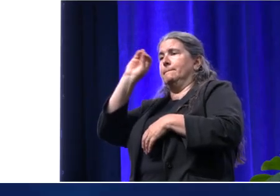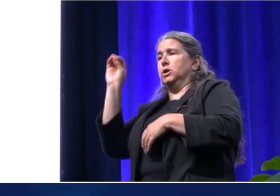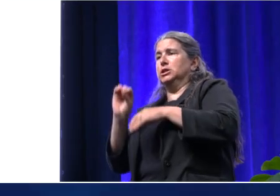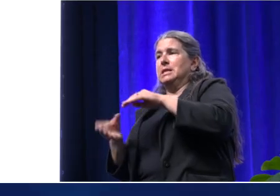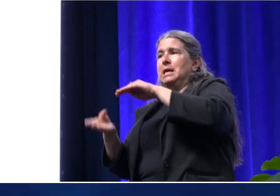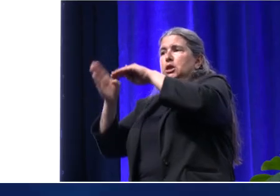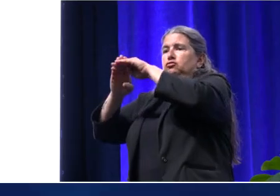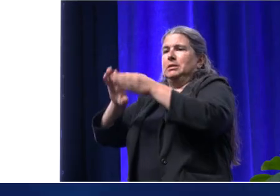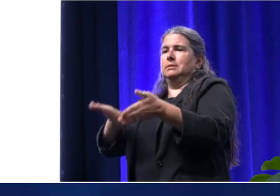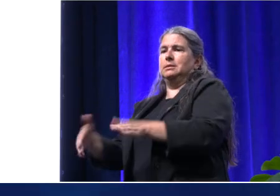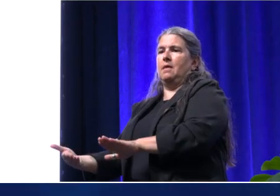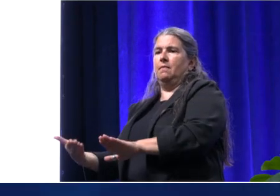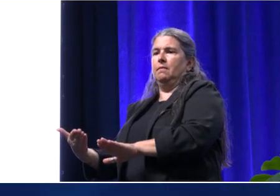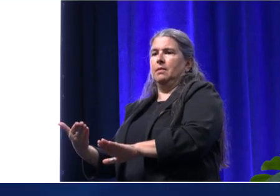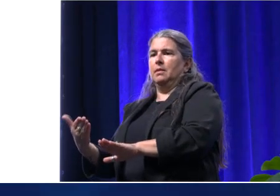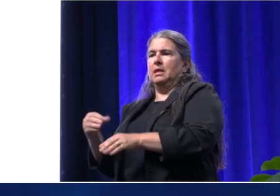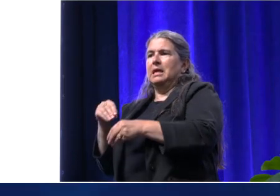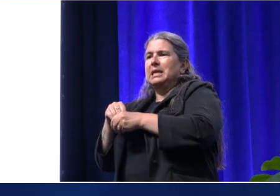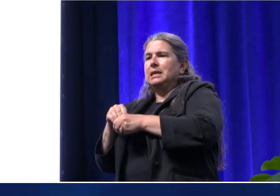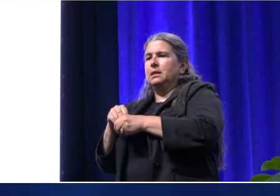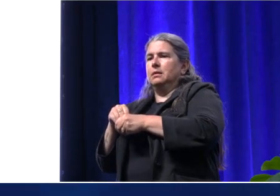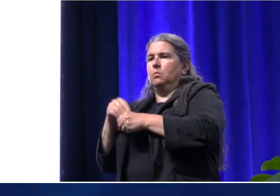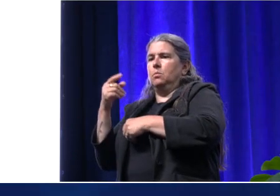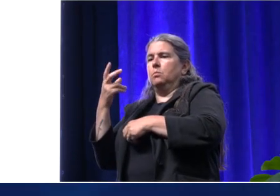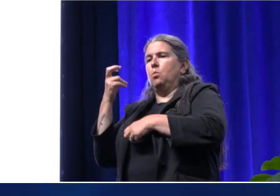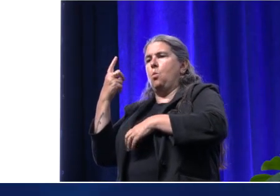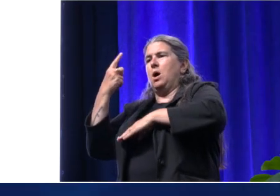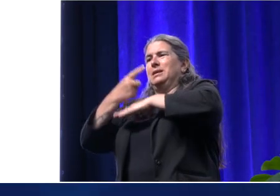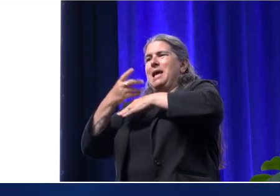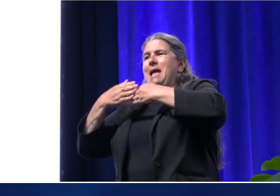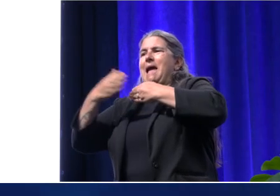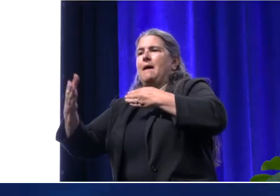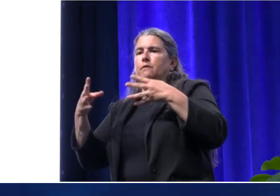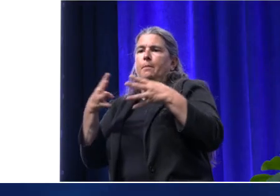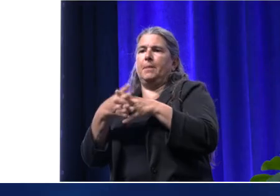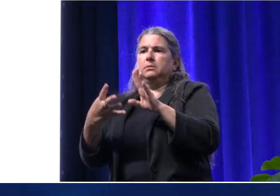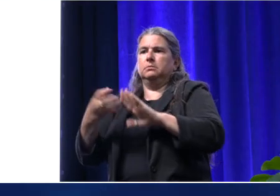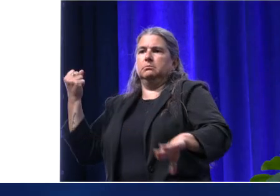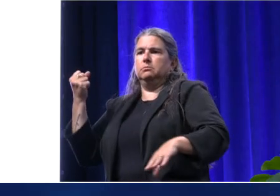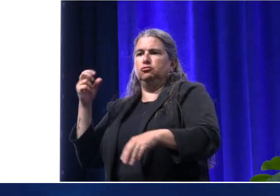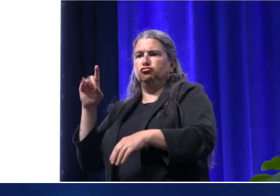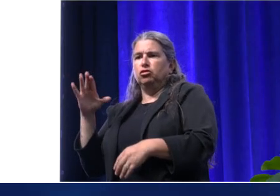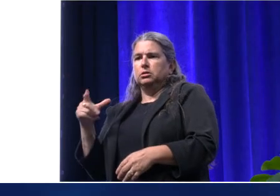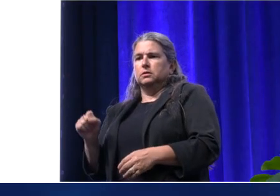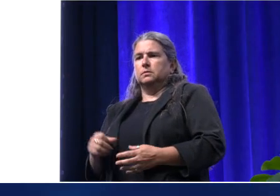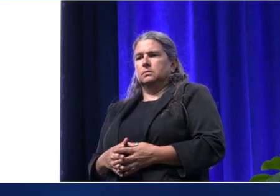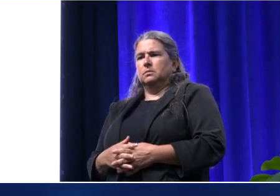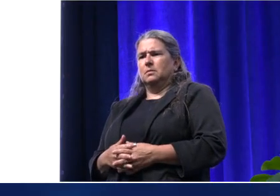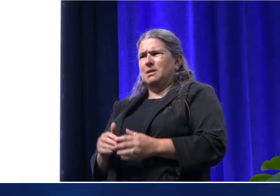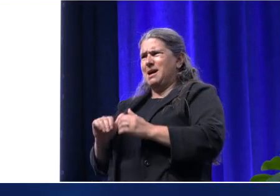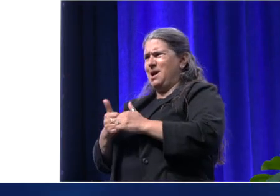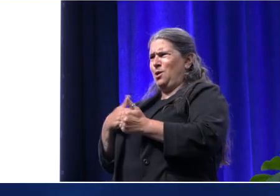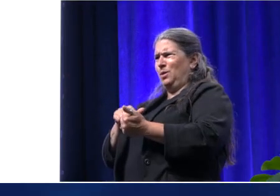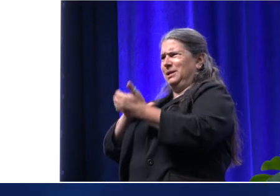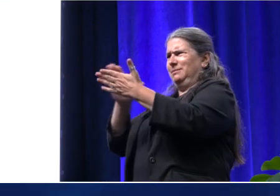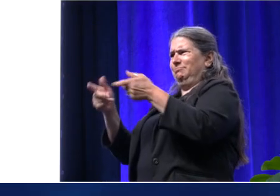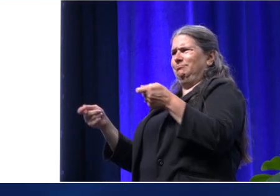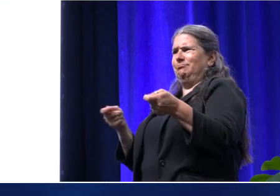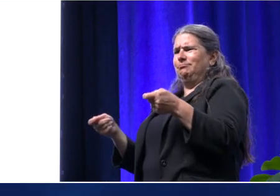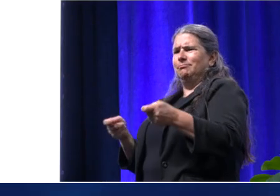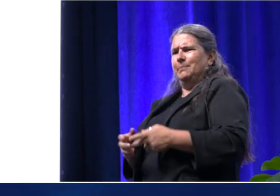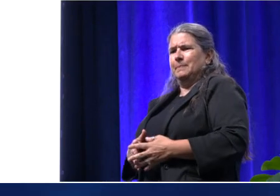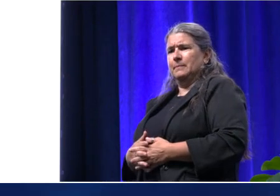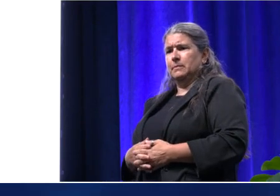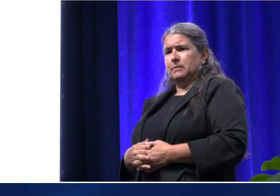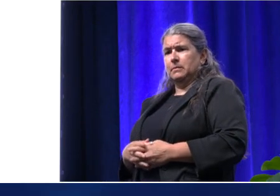do we work between public health and public safety to address this? If you ask cops, they're not going to